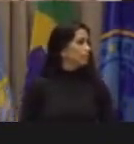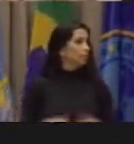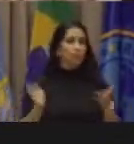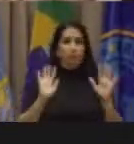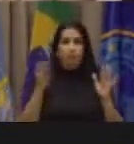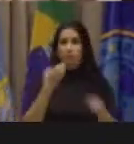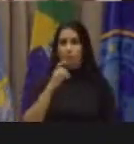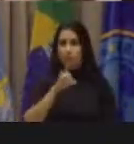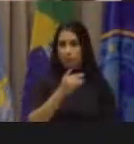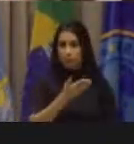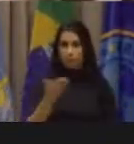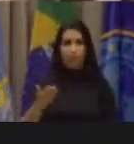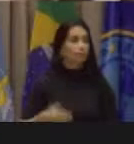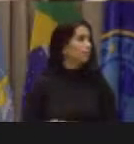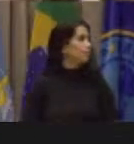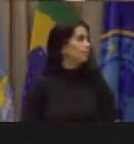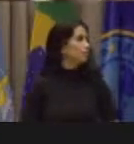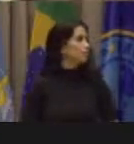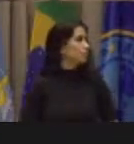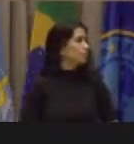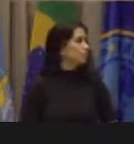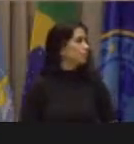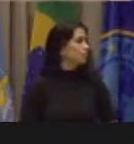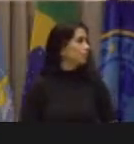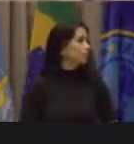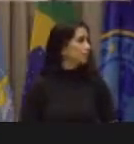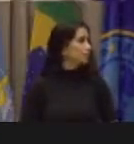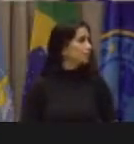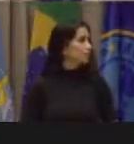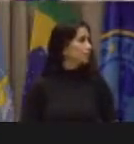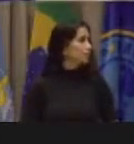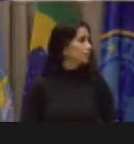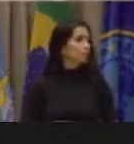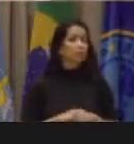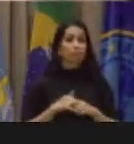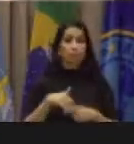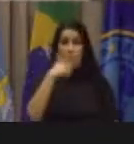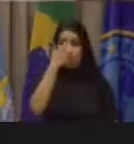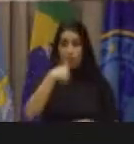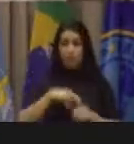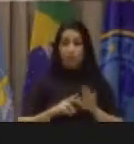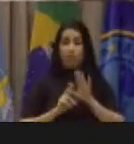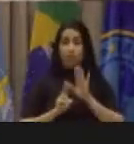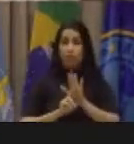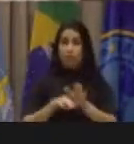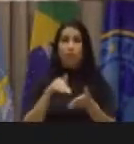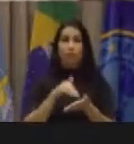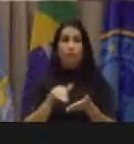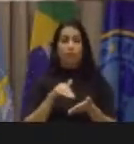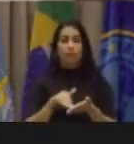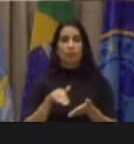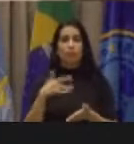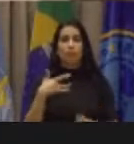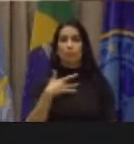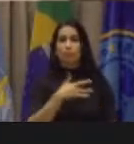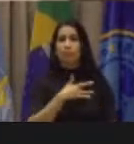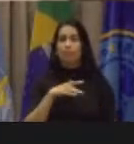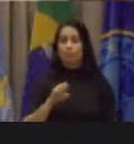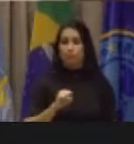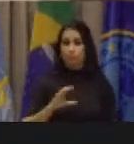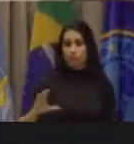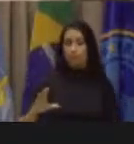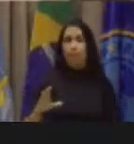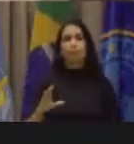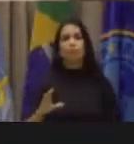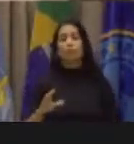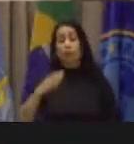Good morning, everyone. On behalf of the Health Secretariat of the State